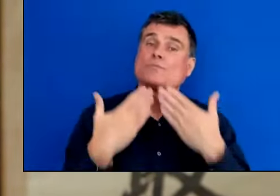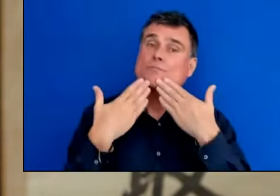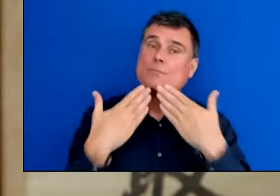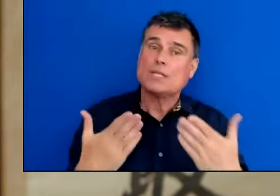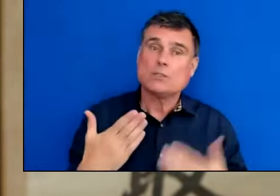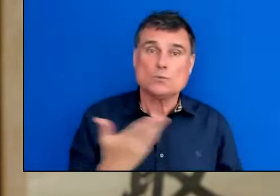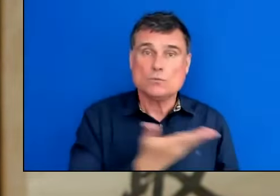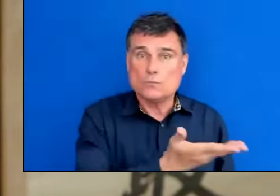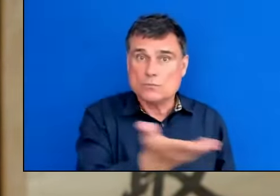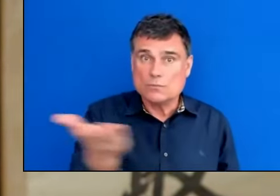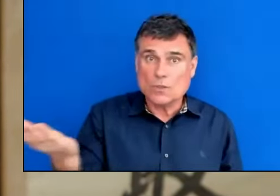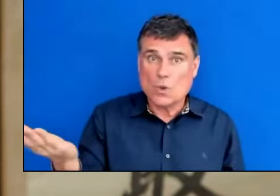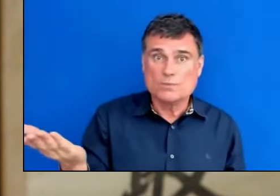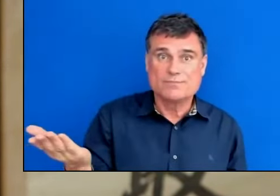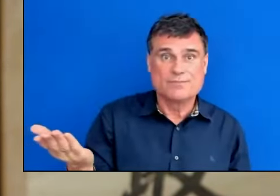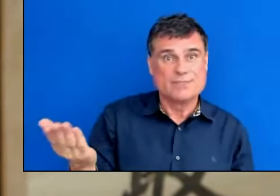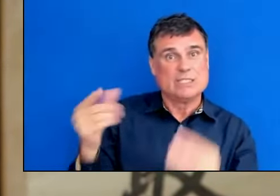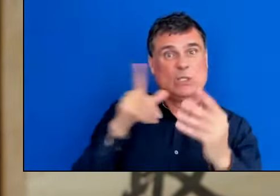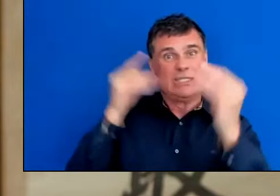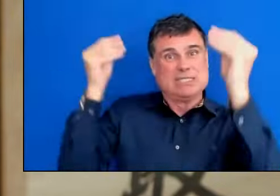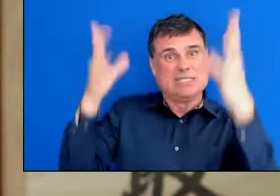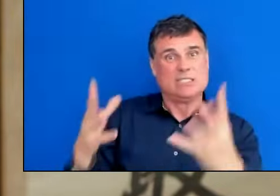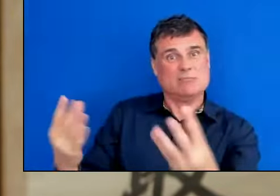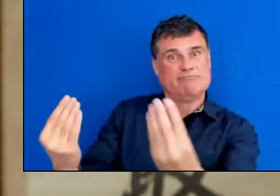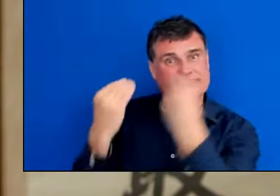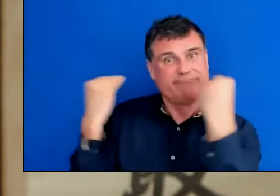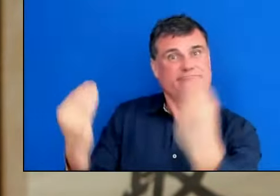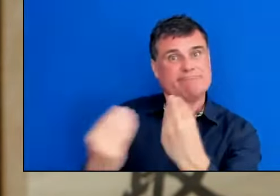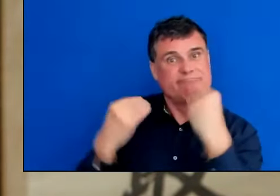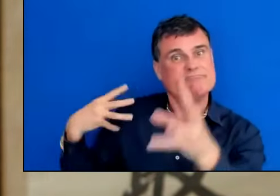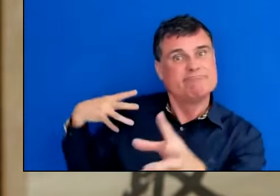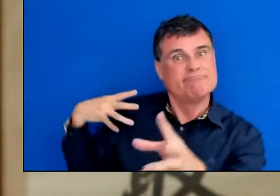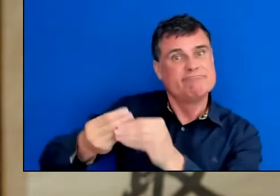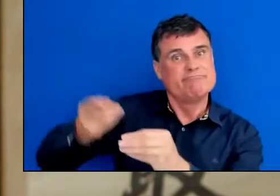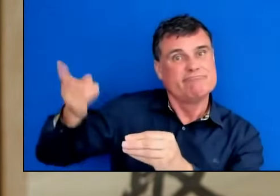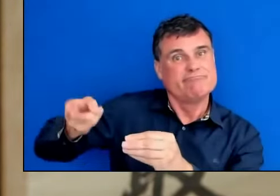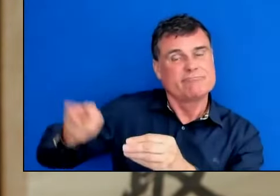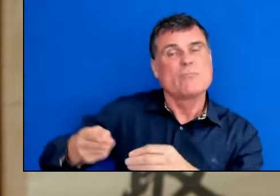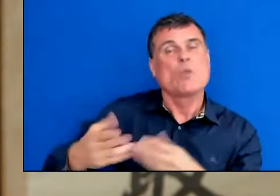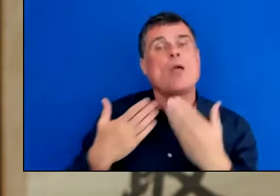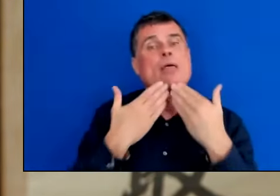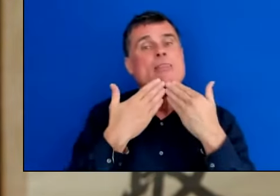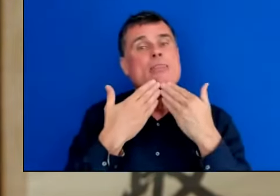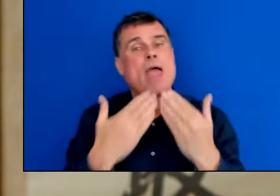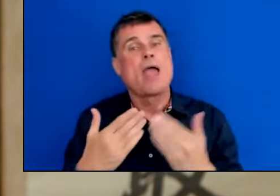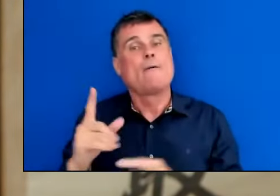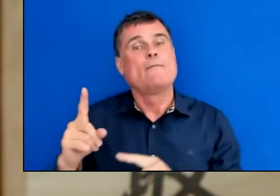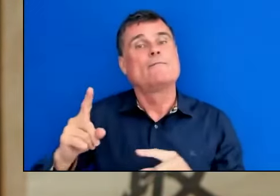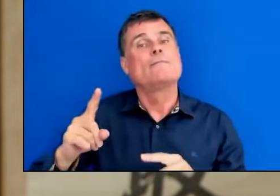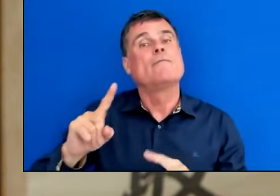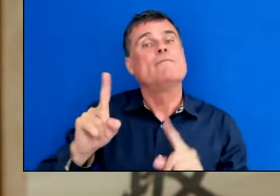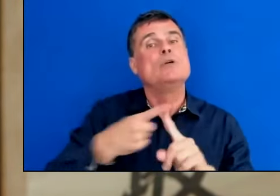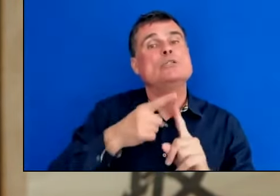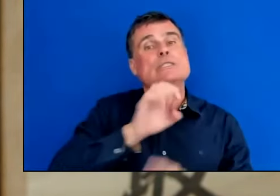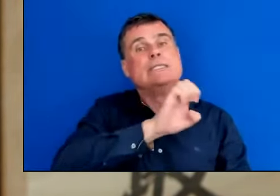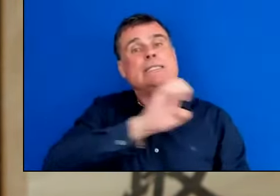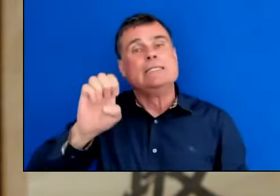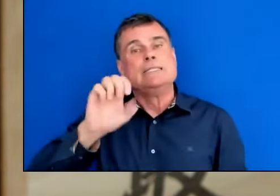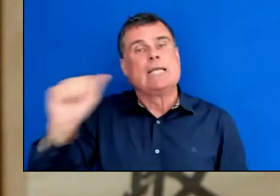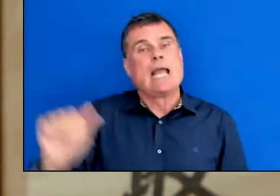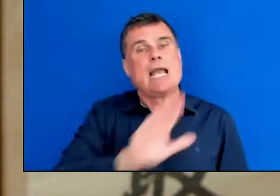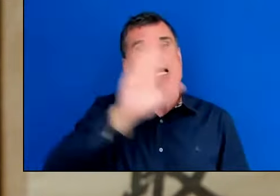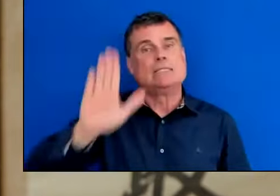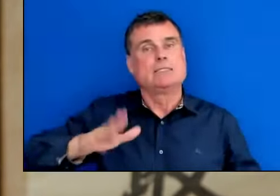us lessons. I also wish to thank Justice Marika Omatsu, the first East Asian judge